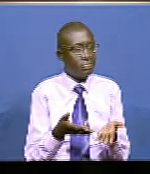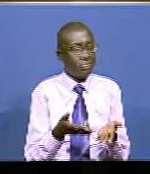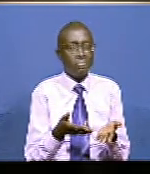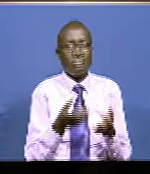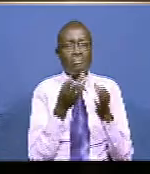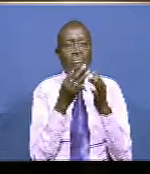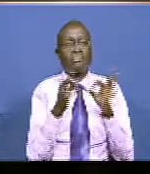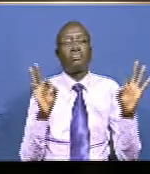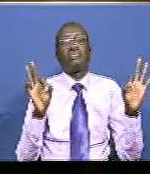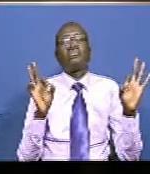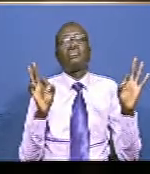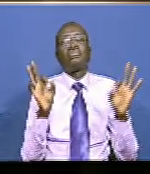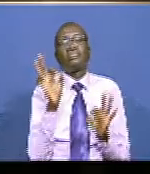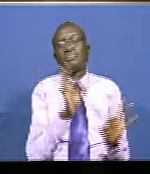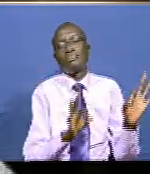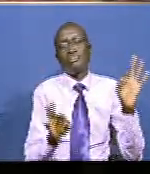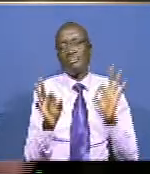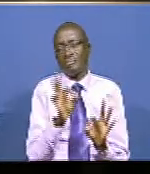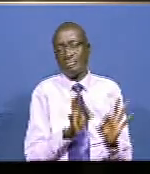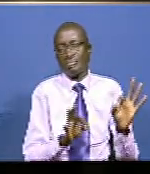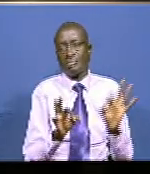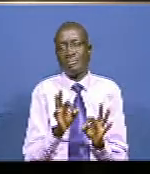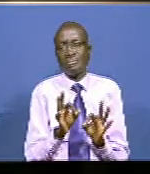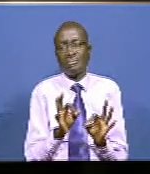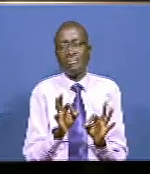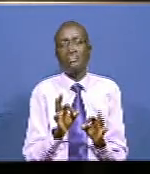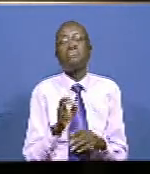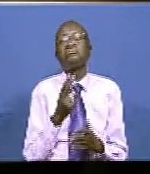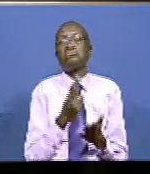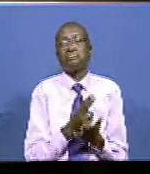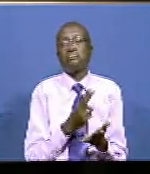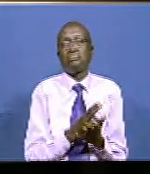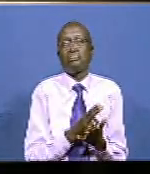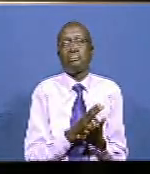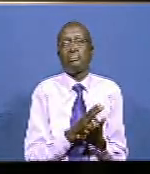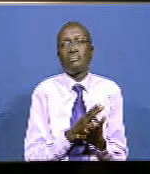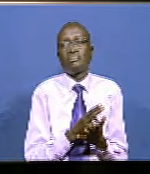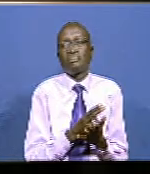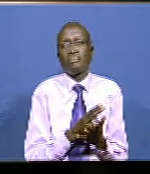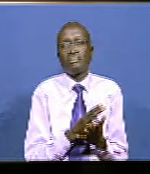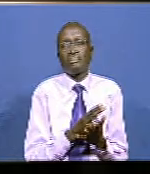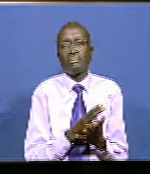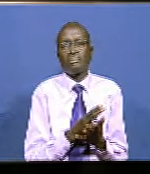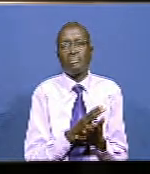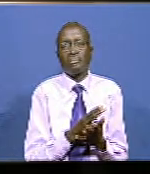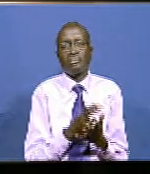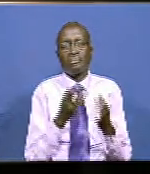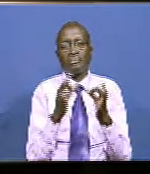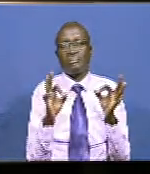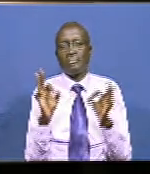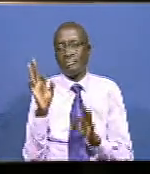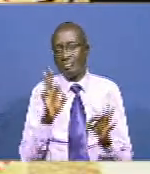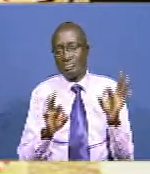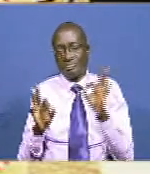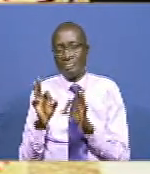Freestyle. Really? We left some years back. Yes, that's true. And we no longer do freestyle. So unless you have, it's